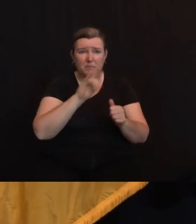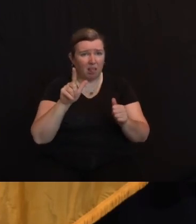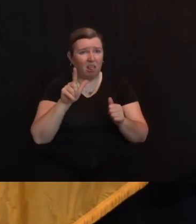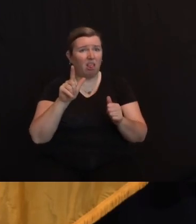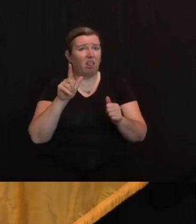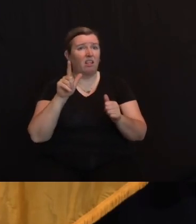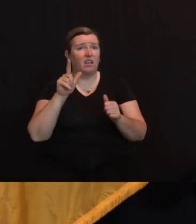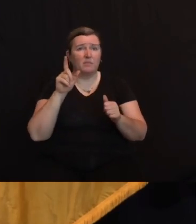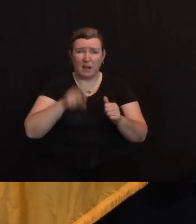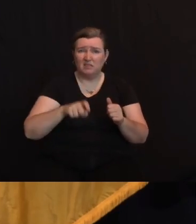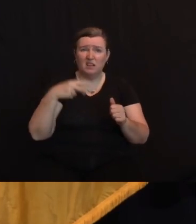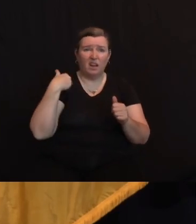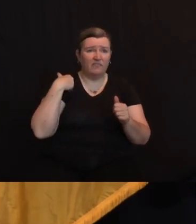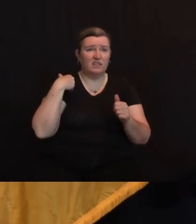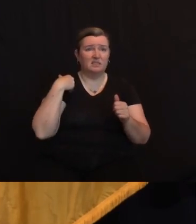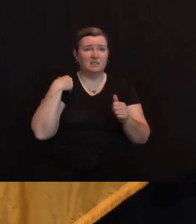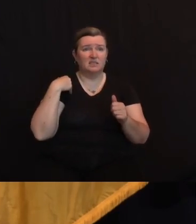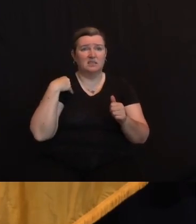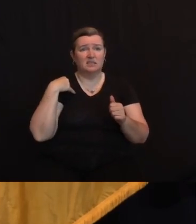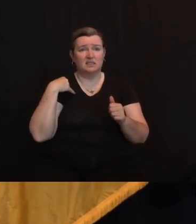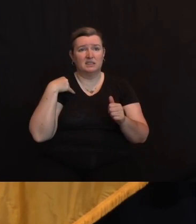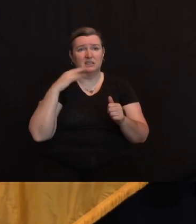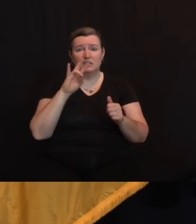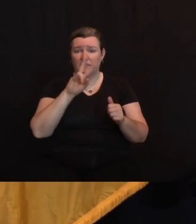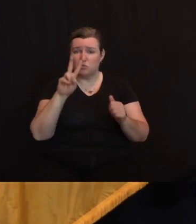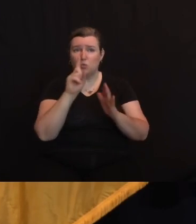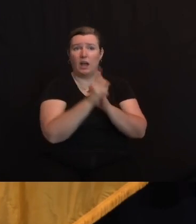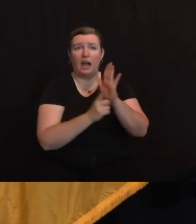hours of public exposure?